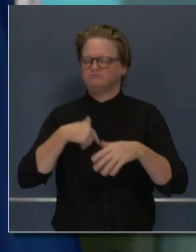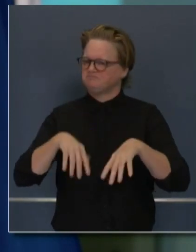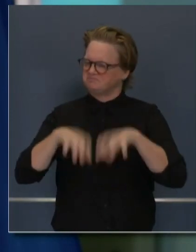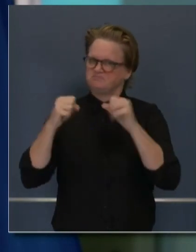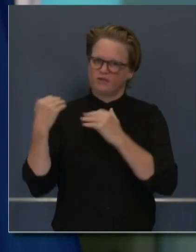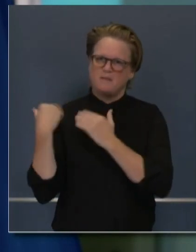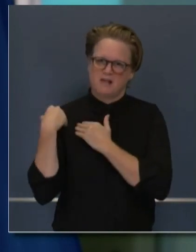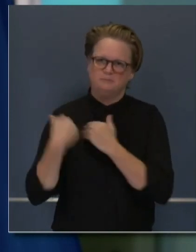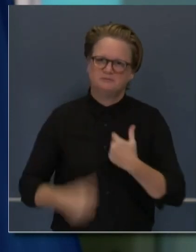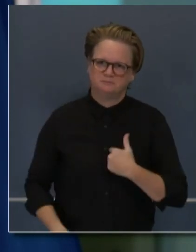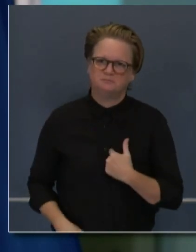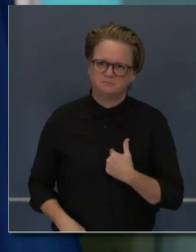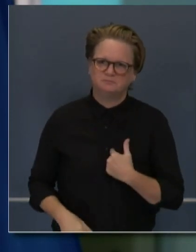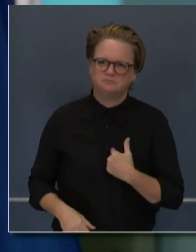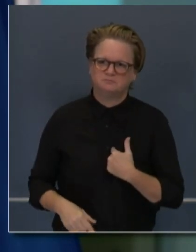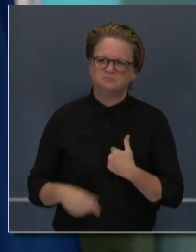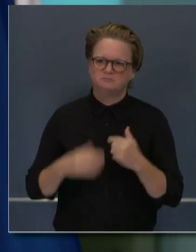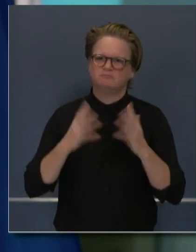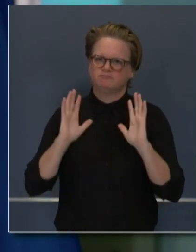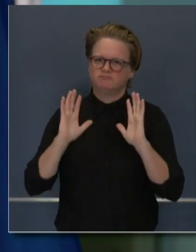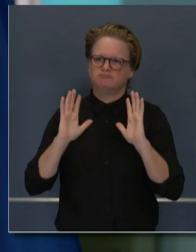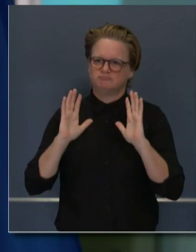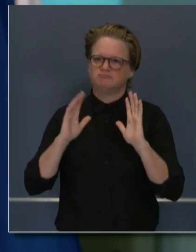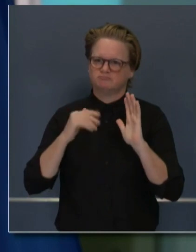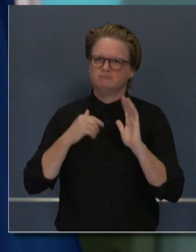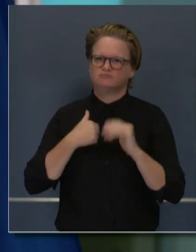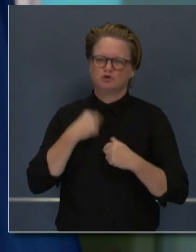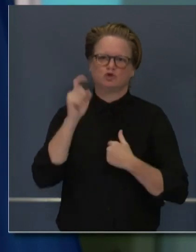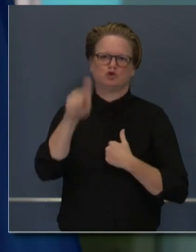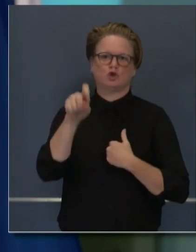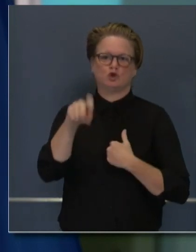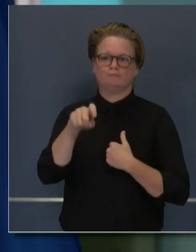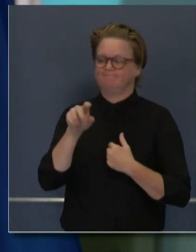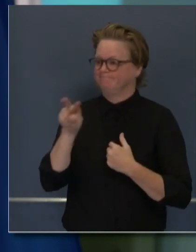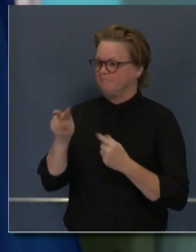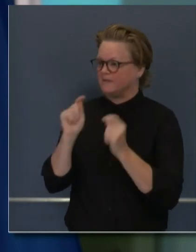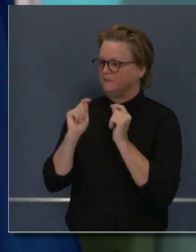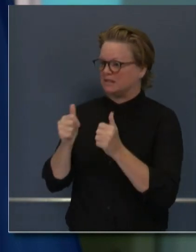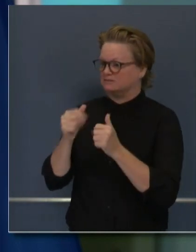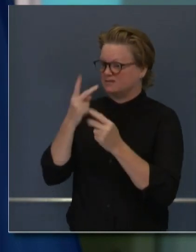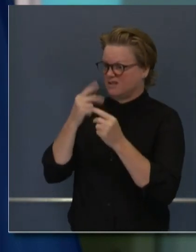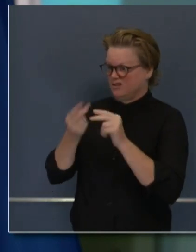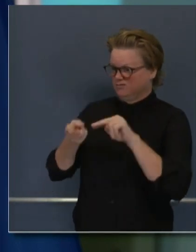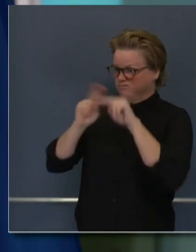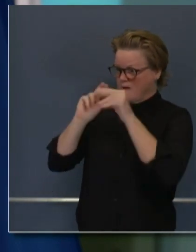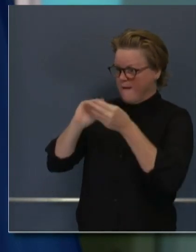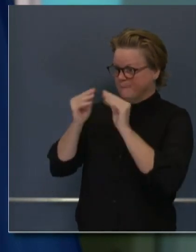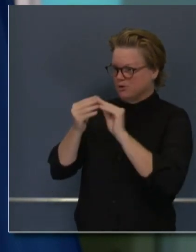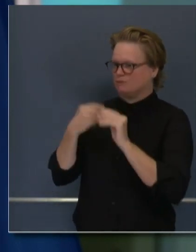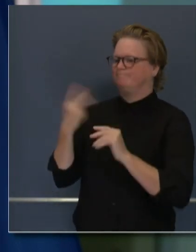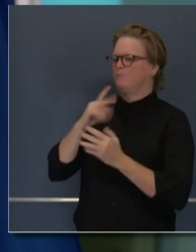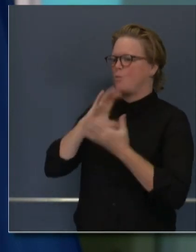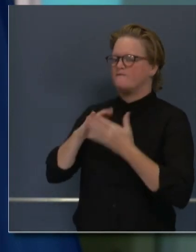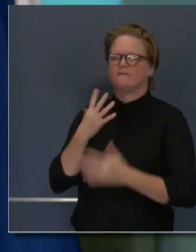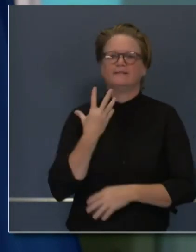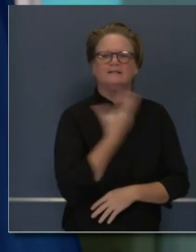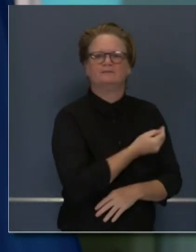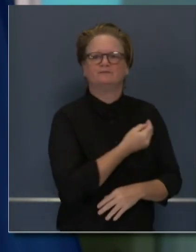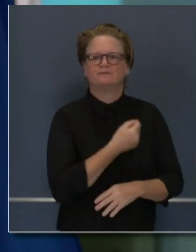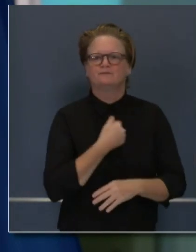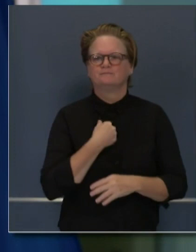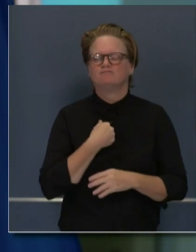dinner, and we had an early dinner, but it didn't matter. I shouldn't have been there. I should have turned back